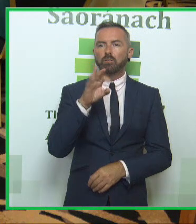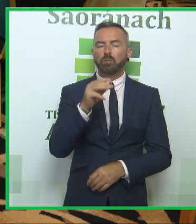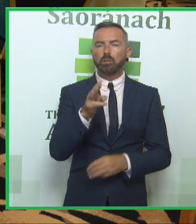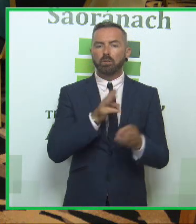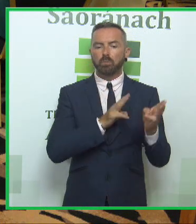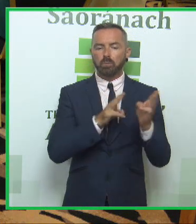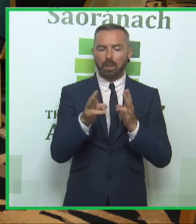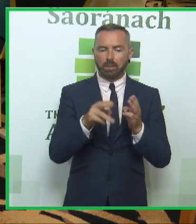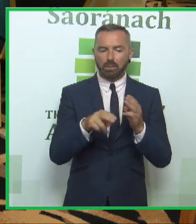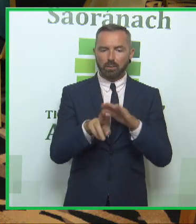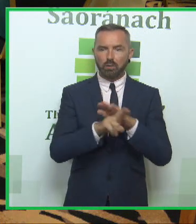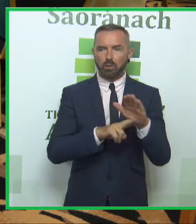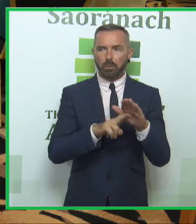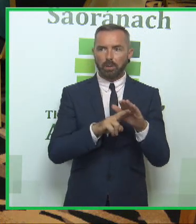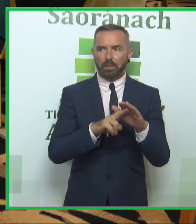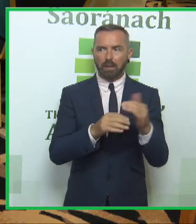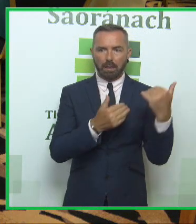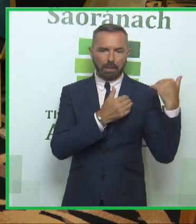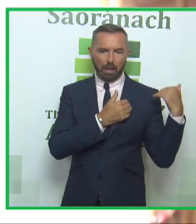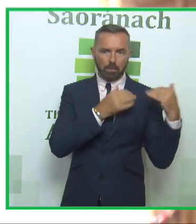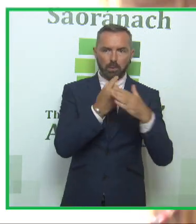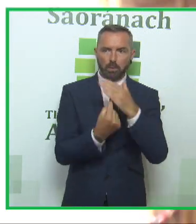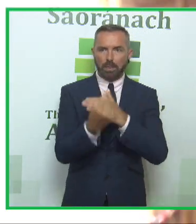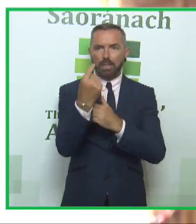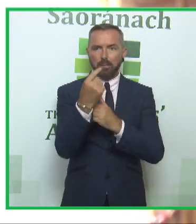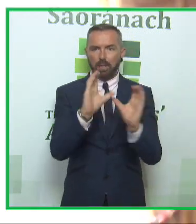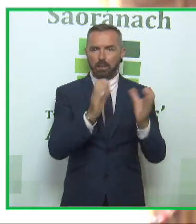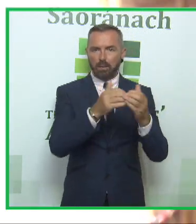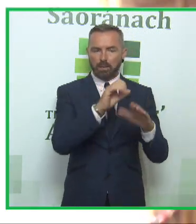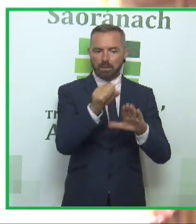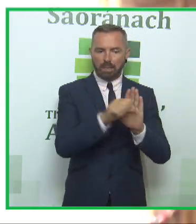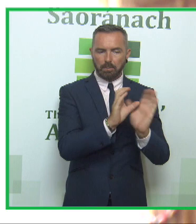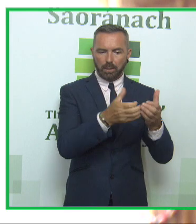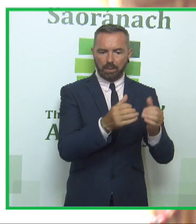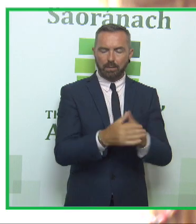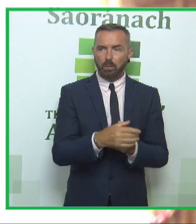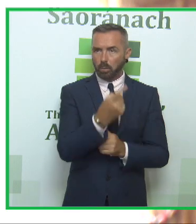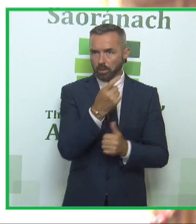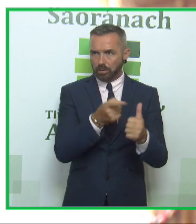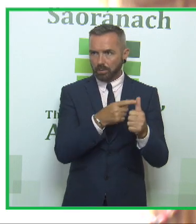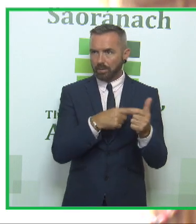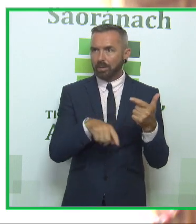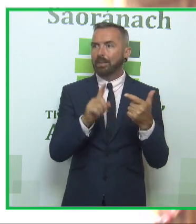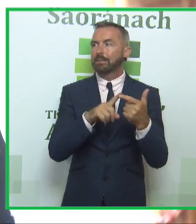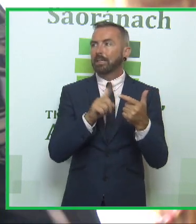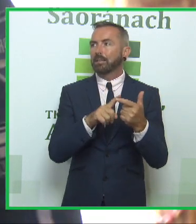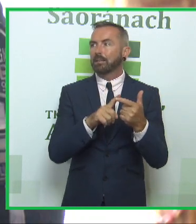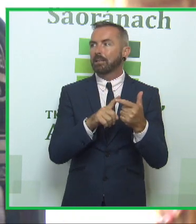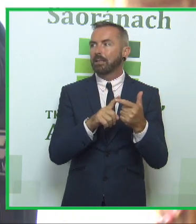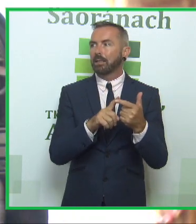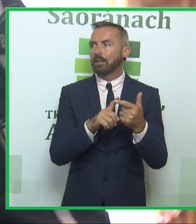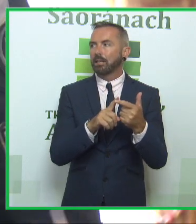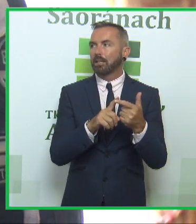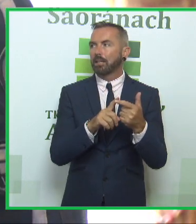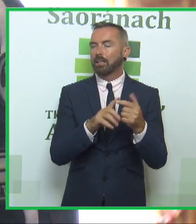party politics and accountable to an independent oversight body. That's one. And the second will be